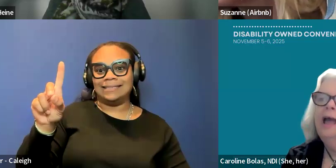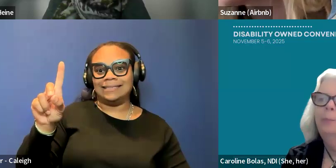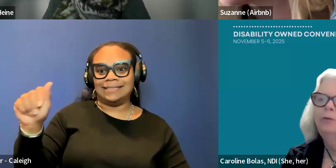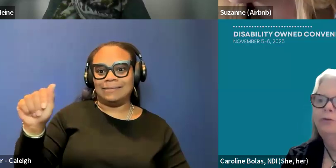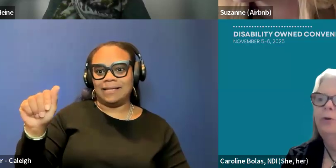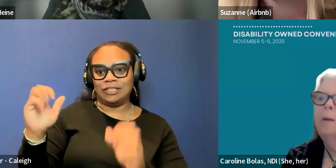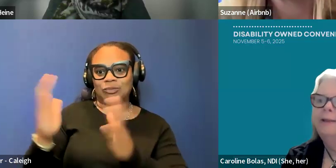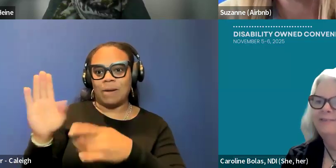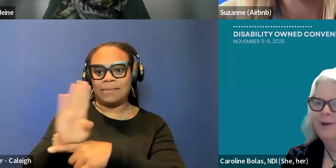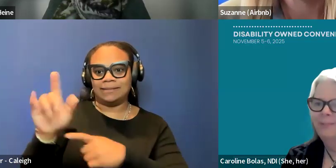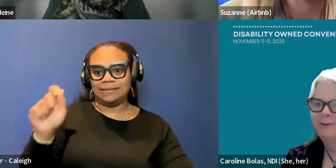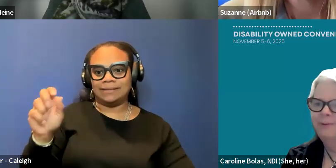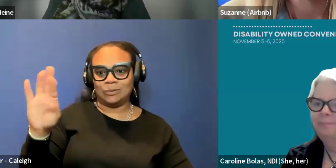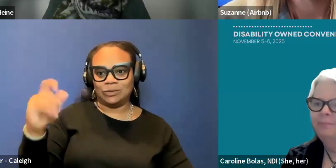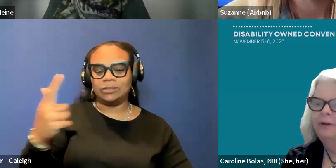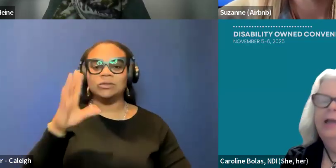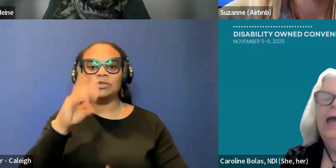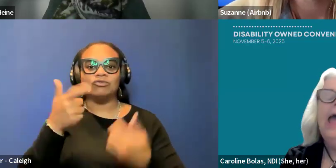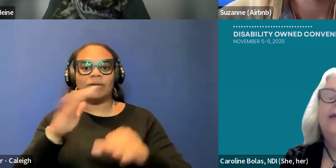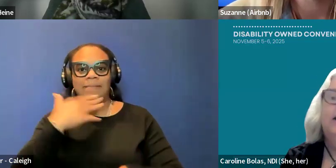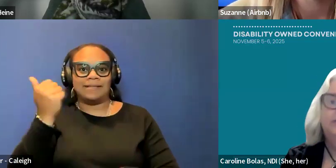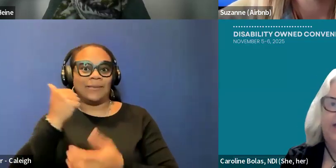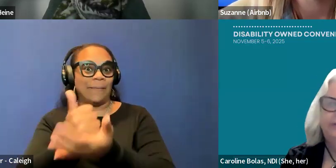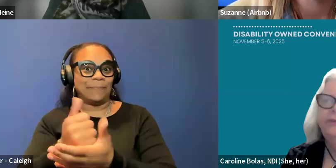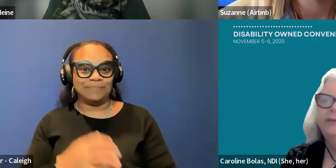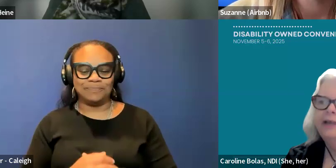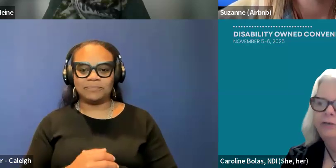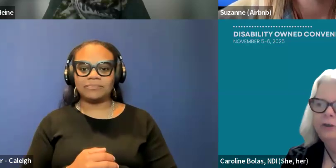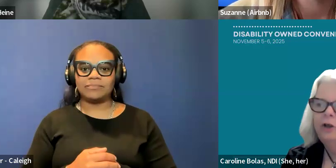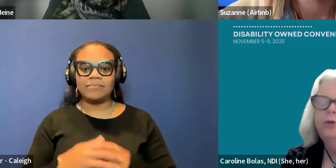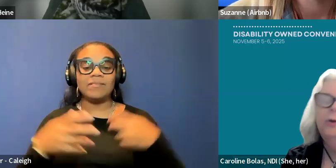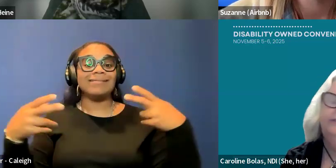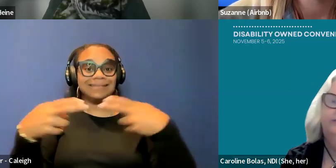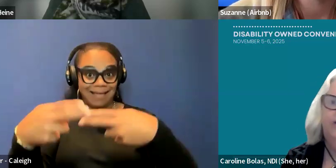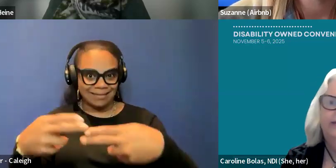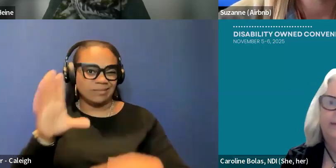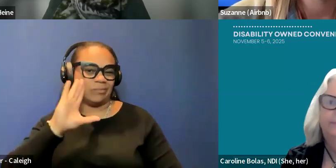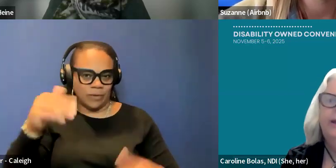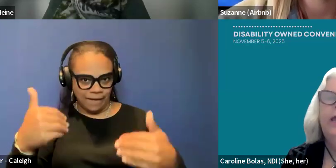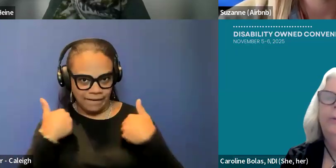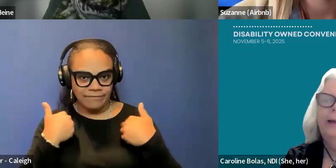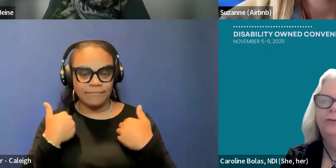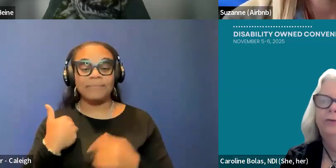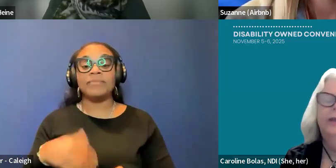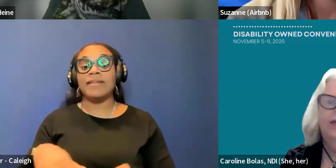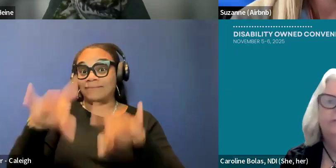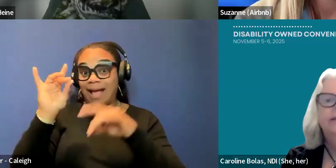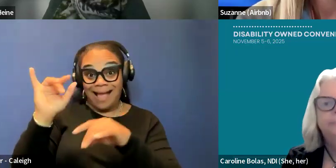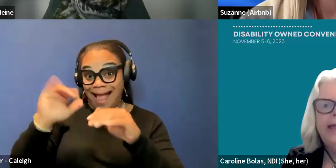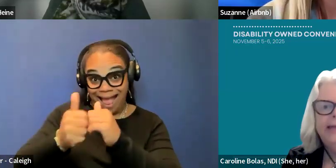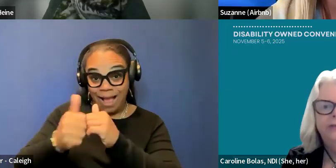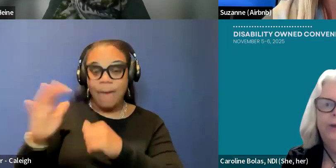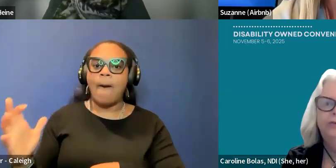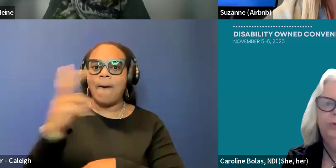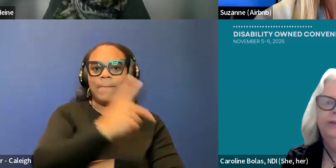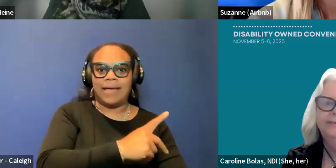info@disabilitysmallbusiness.org, and we'll do our best to help you. And there are slides for this session. You can actually find them by going back to the live